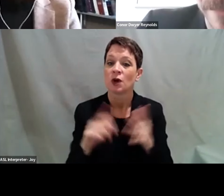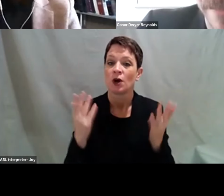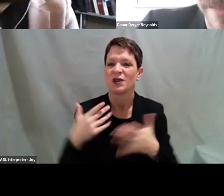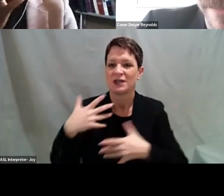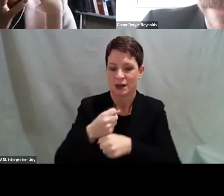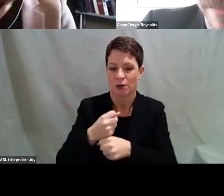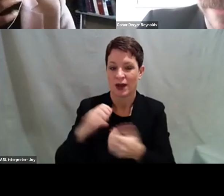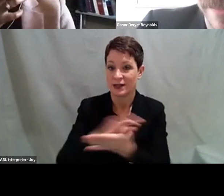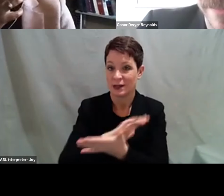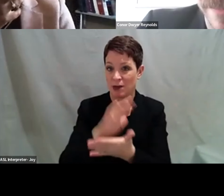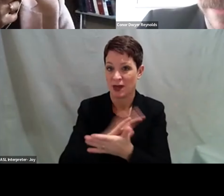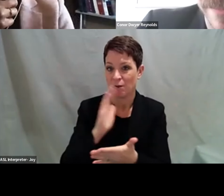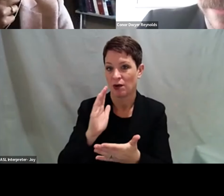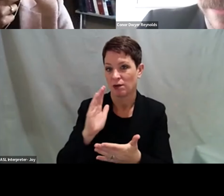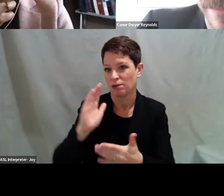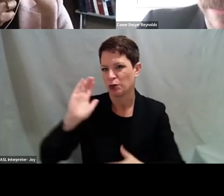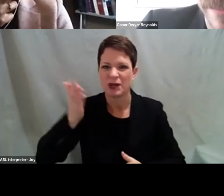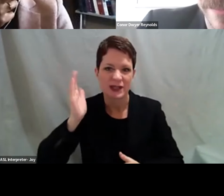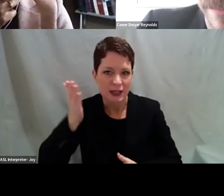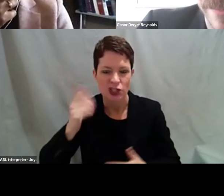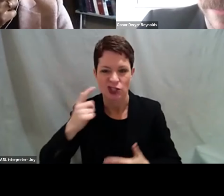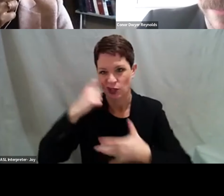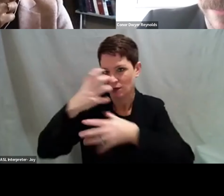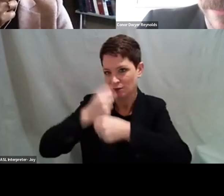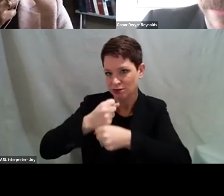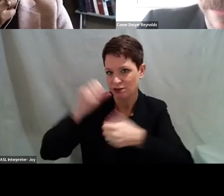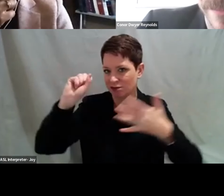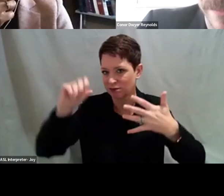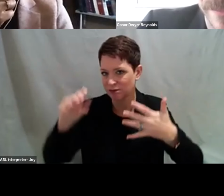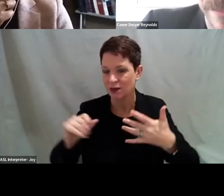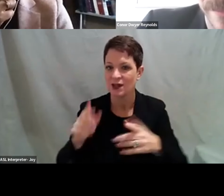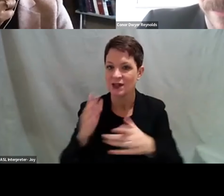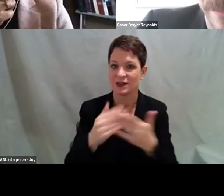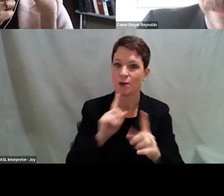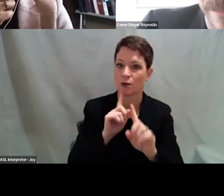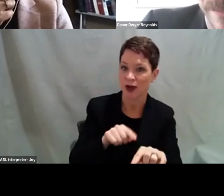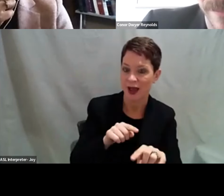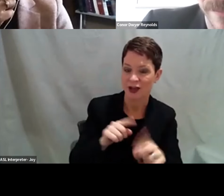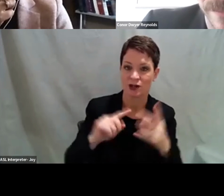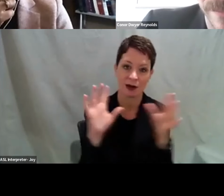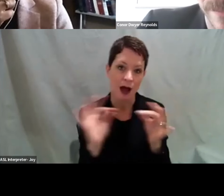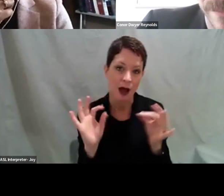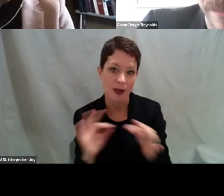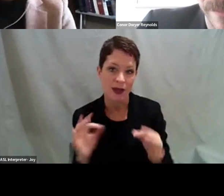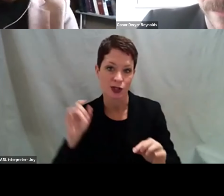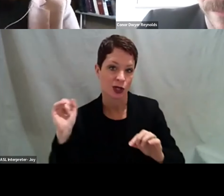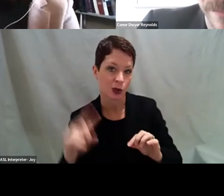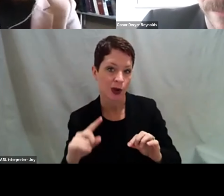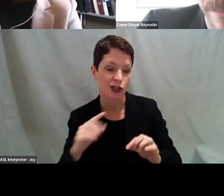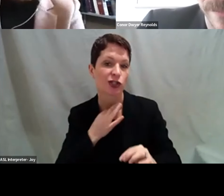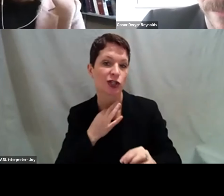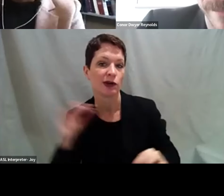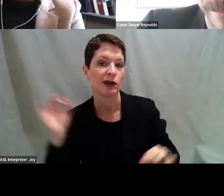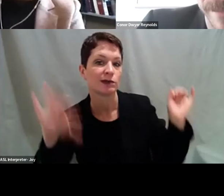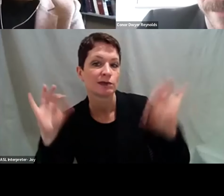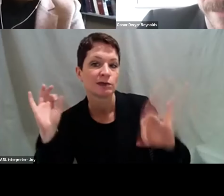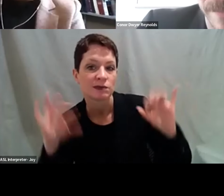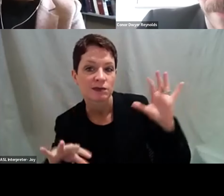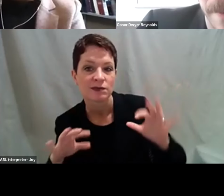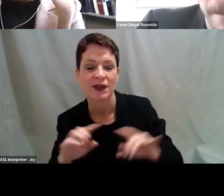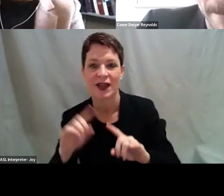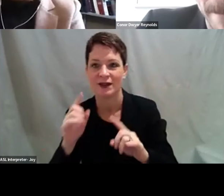summarizing the paper/presentations and offer some reactions, comments, questions of curiosity, and everything